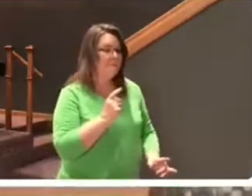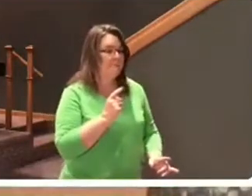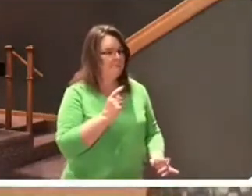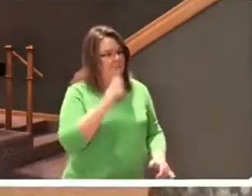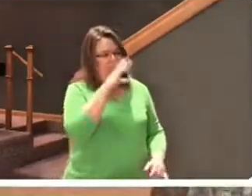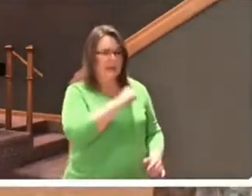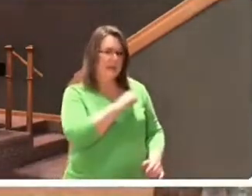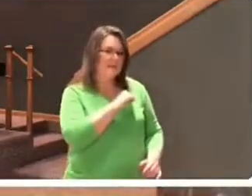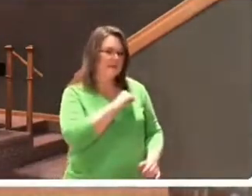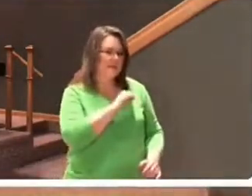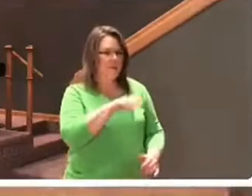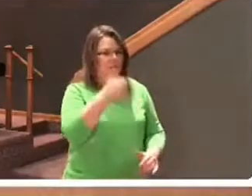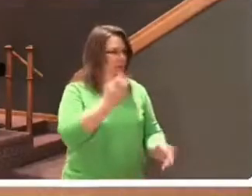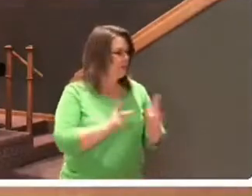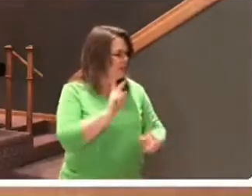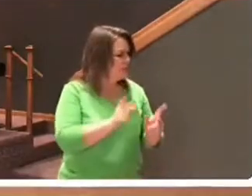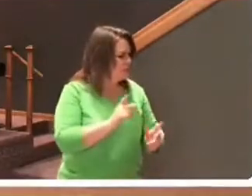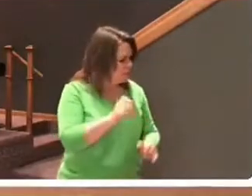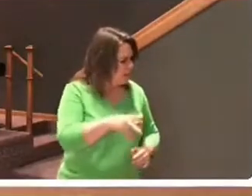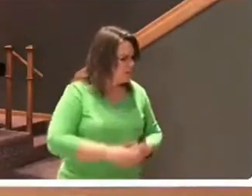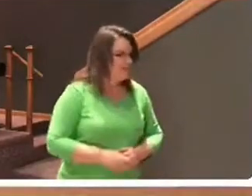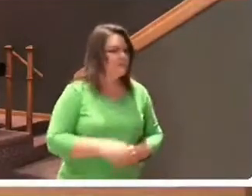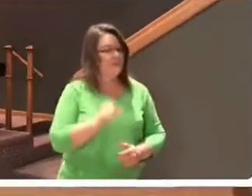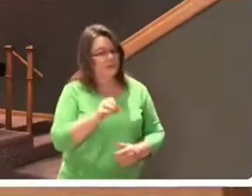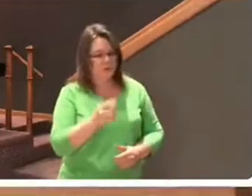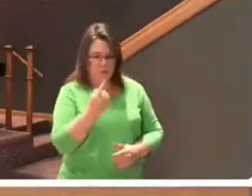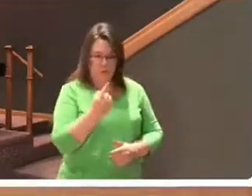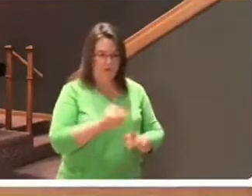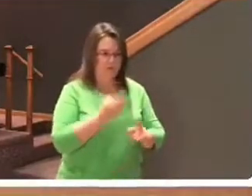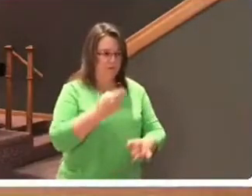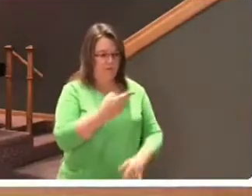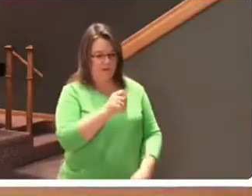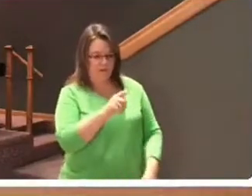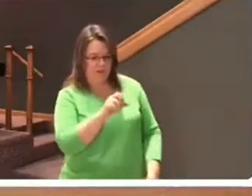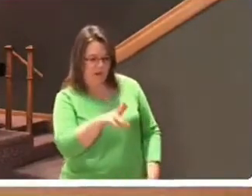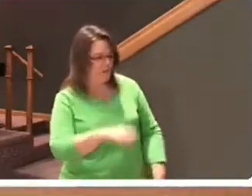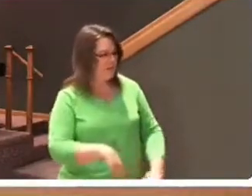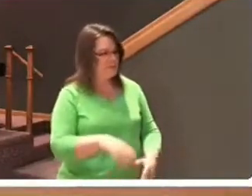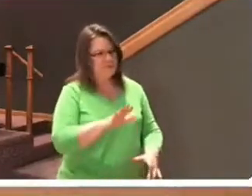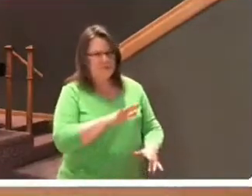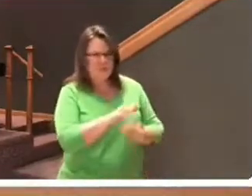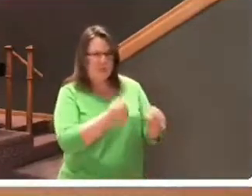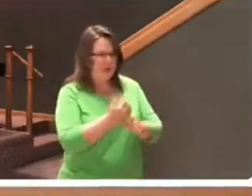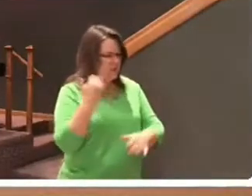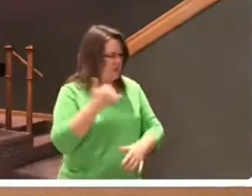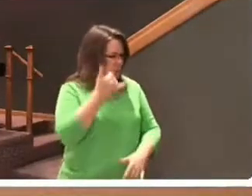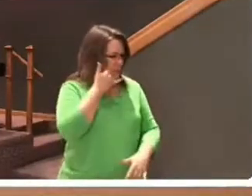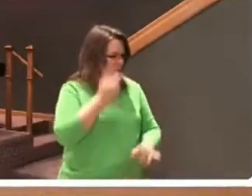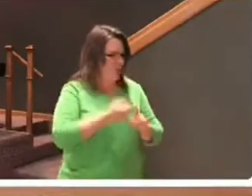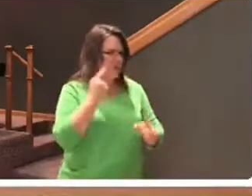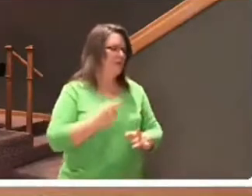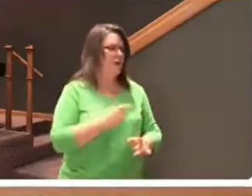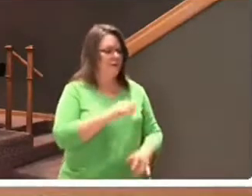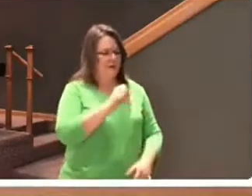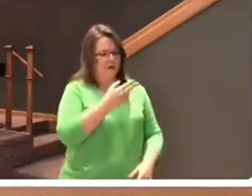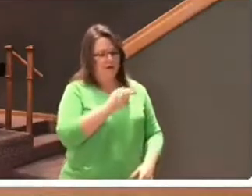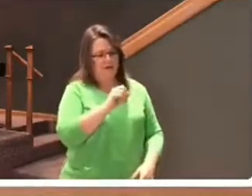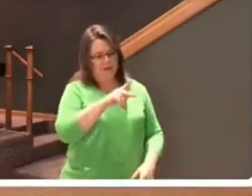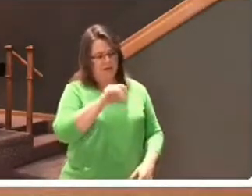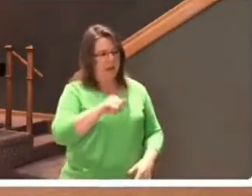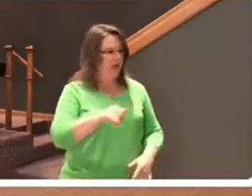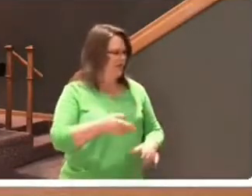guess, other people. Okay, so here's one from Heather. About a year ago, we got a call from a Chi Alpha missionary